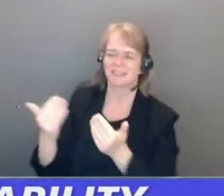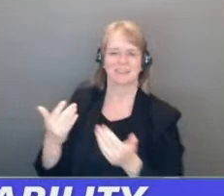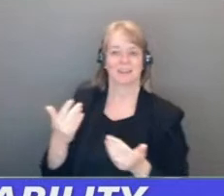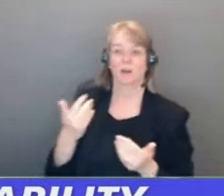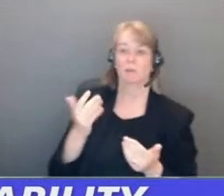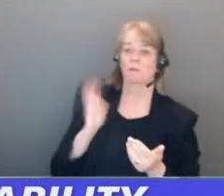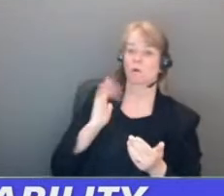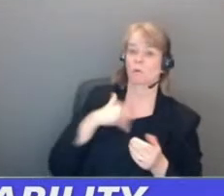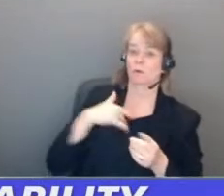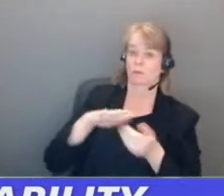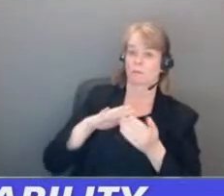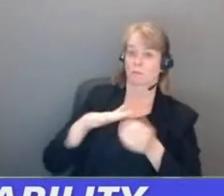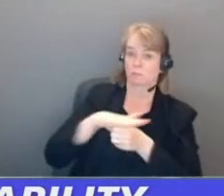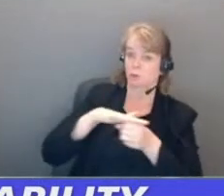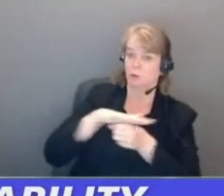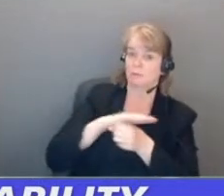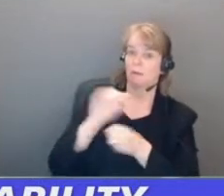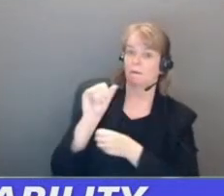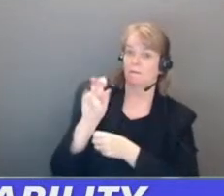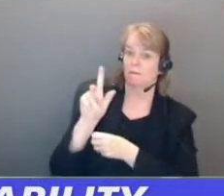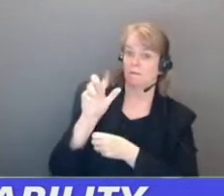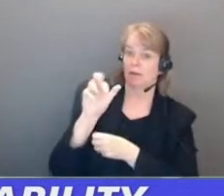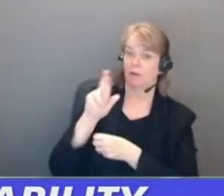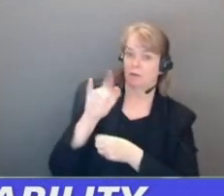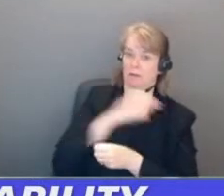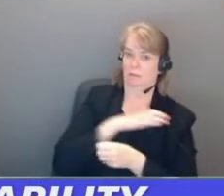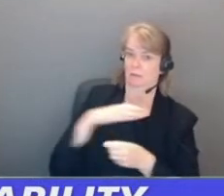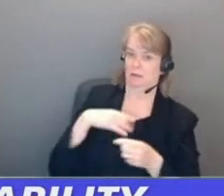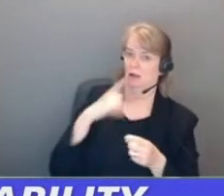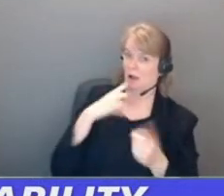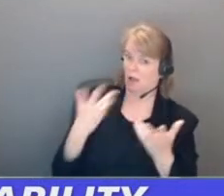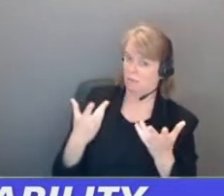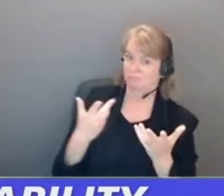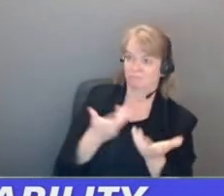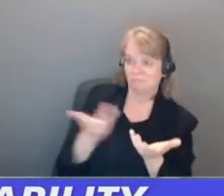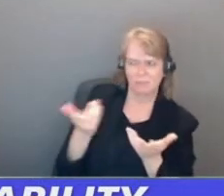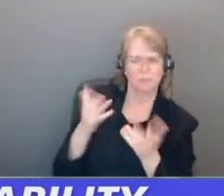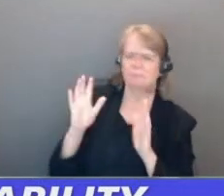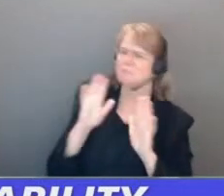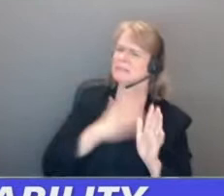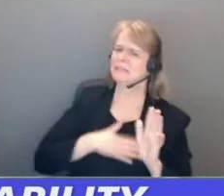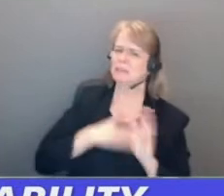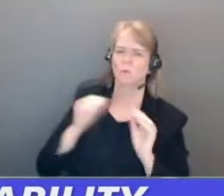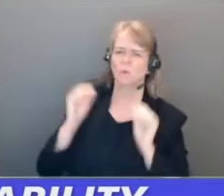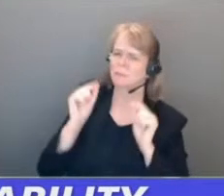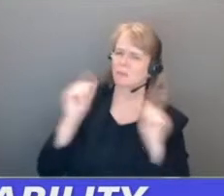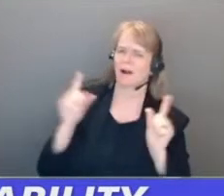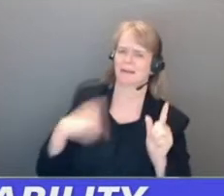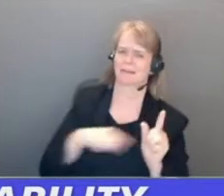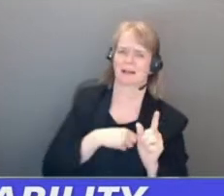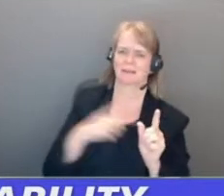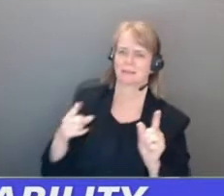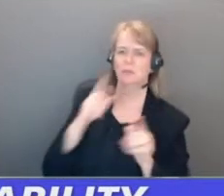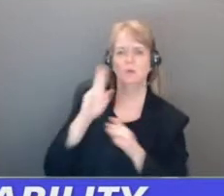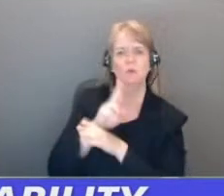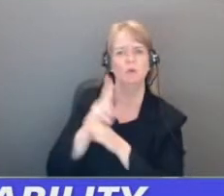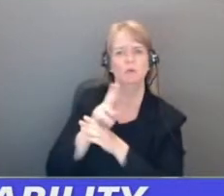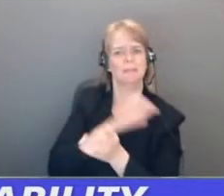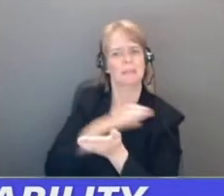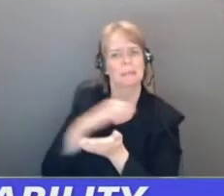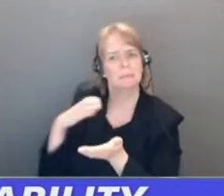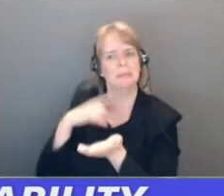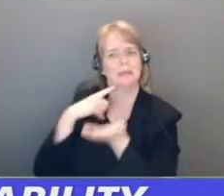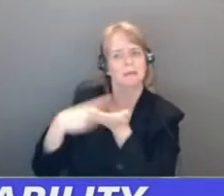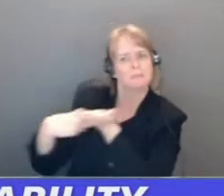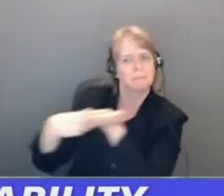no surprises, use the MOU table that we created to give AMO and other municipal leaders a heads up on something